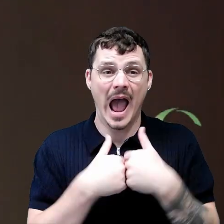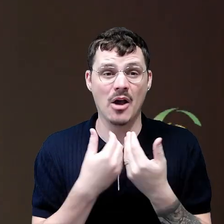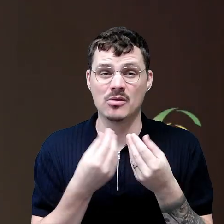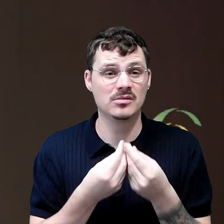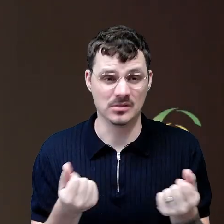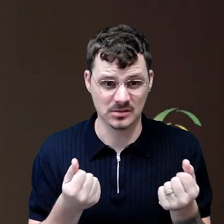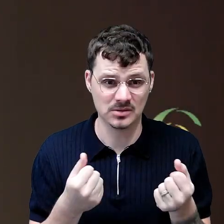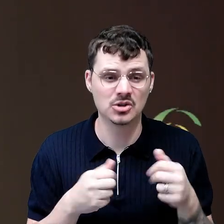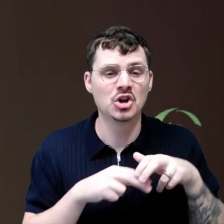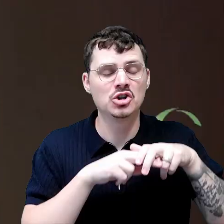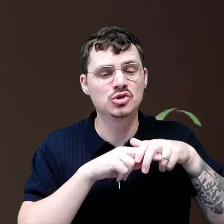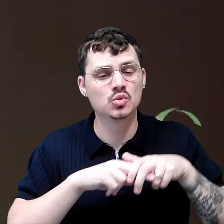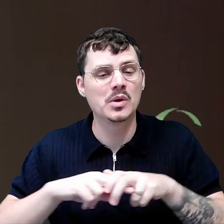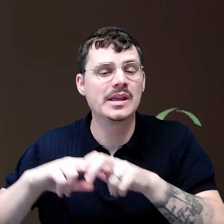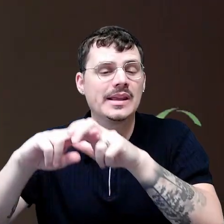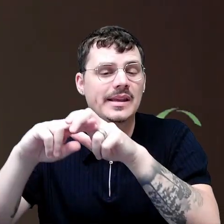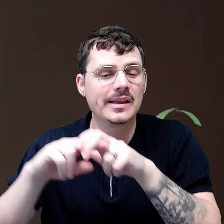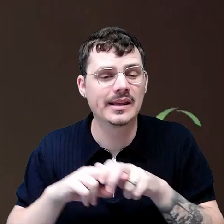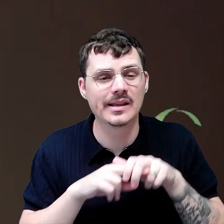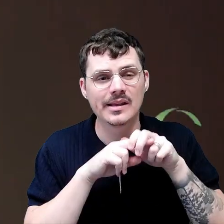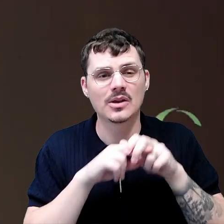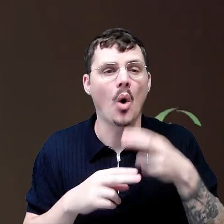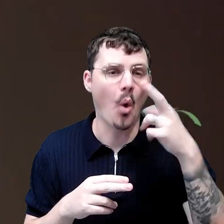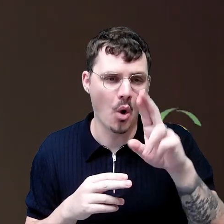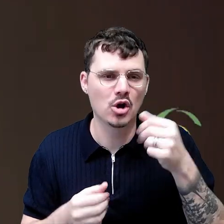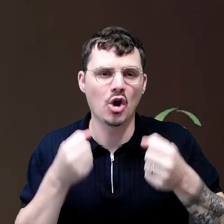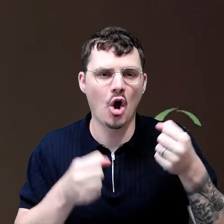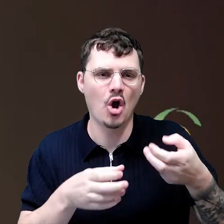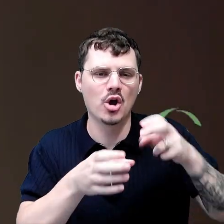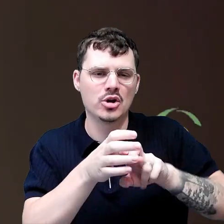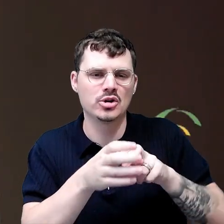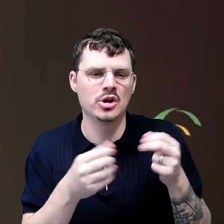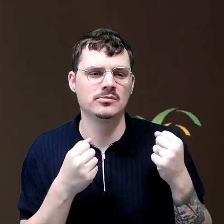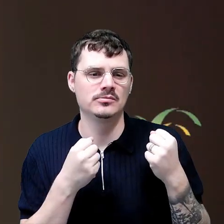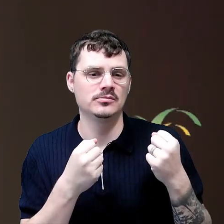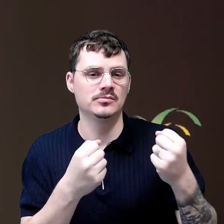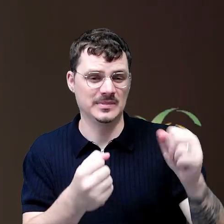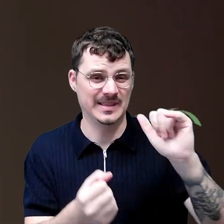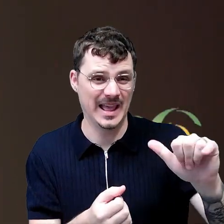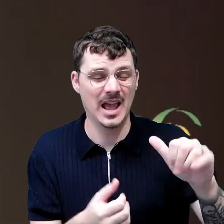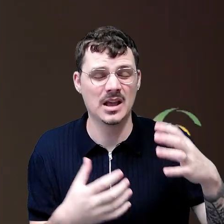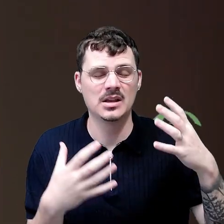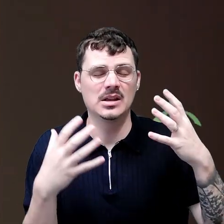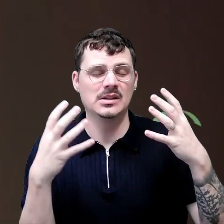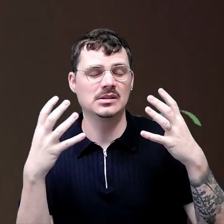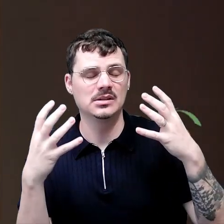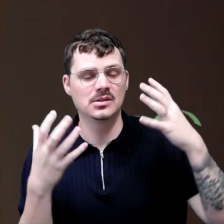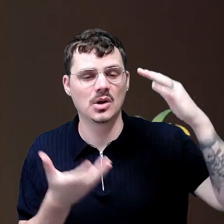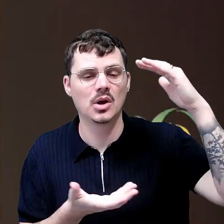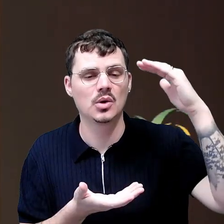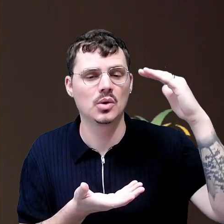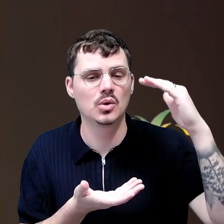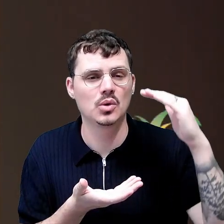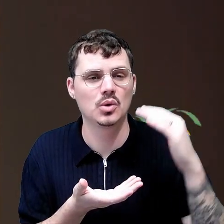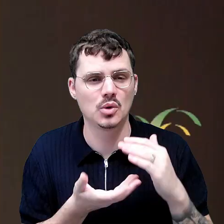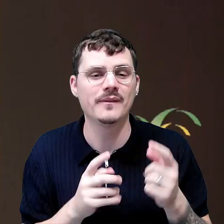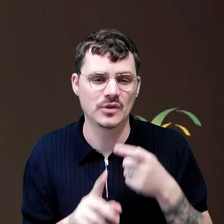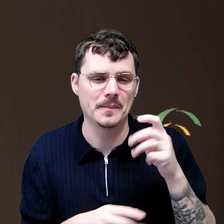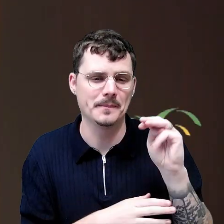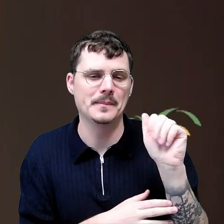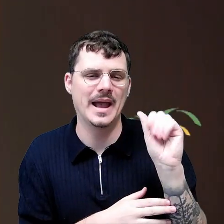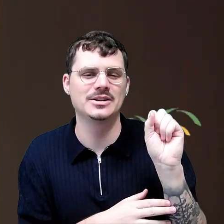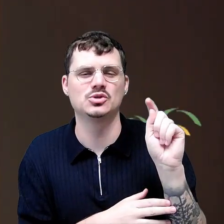either swing or go on car rides. That soothes that sick, dizzy feeling that you get